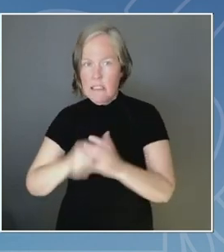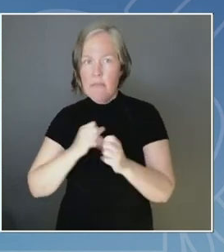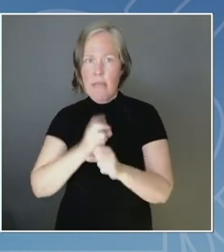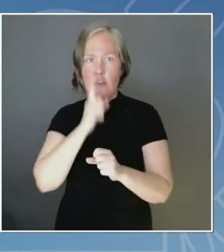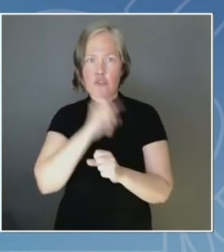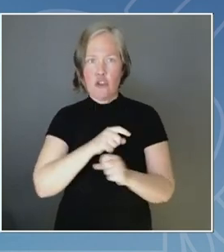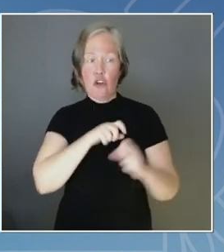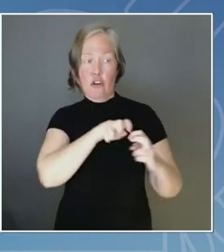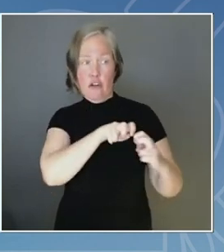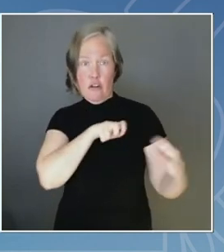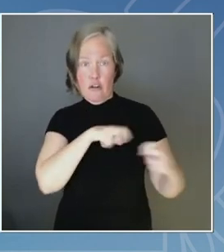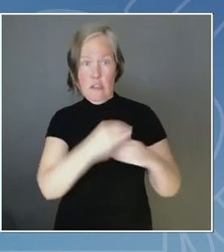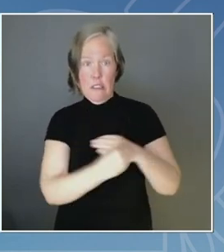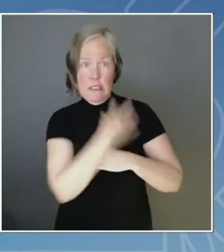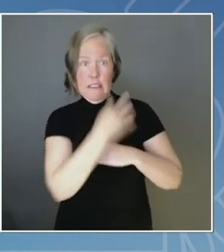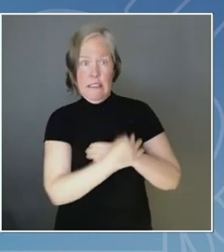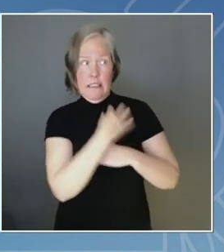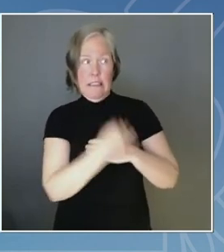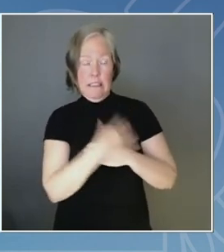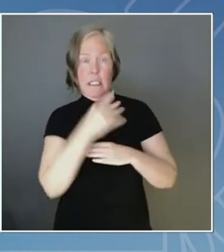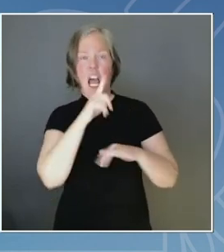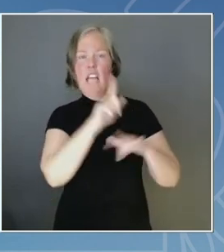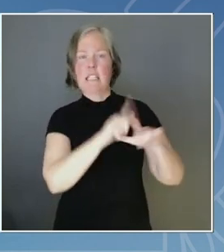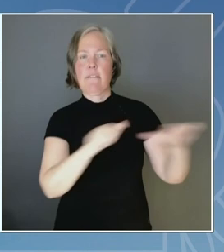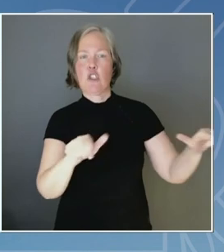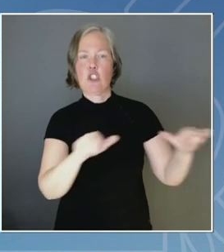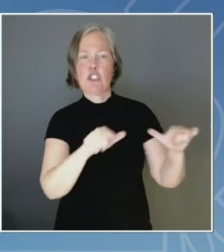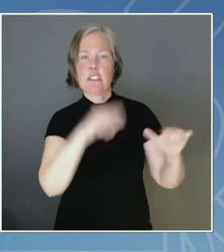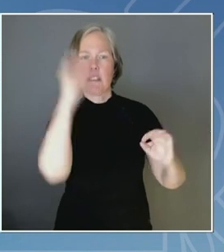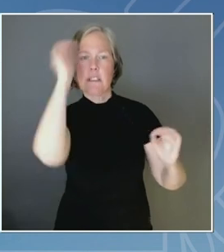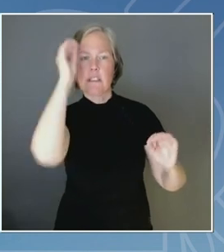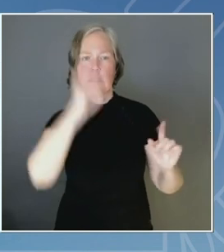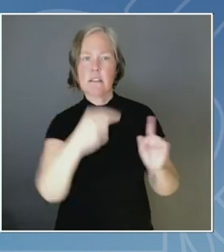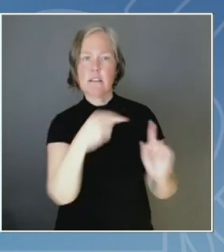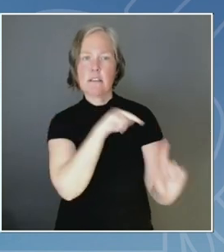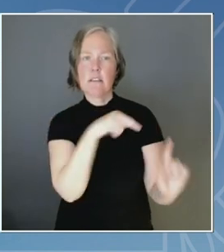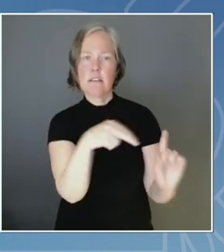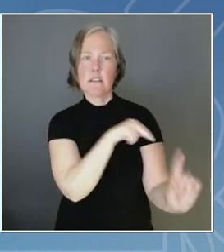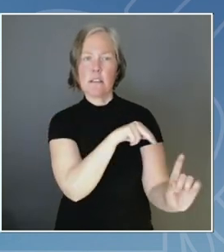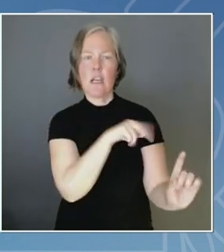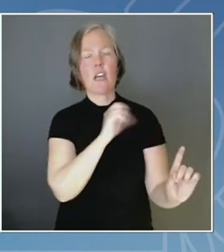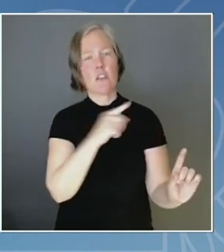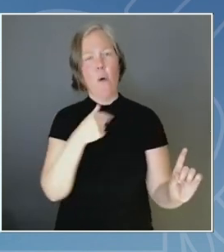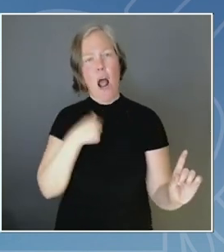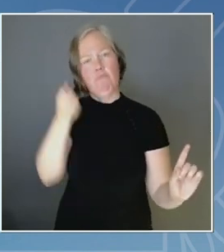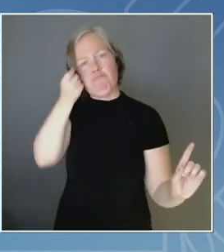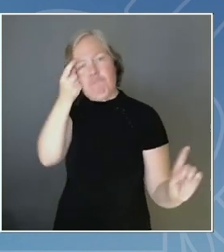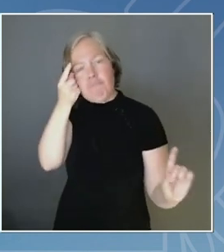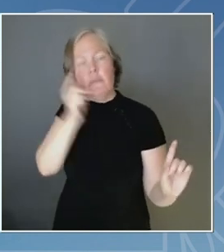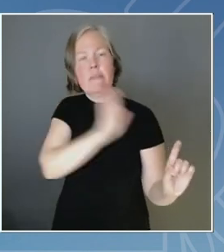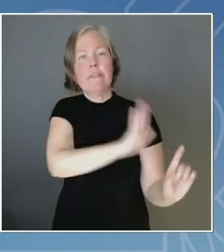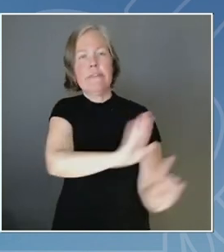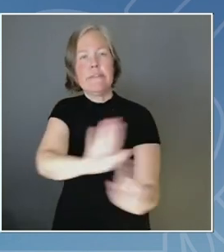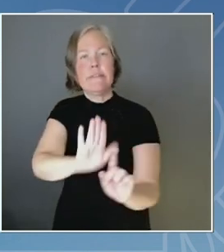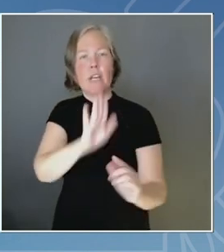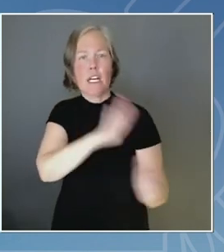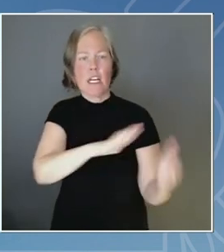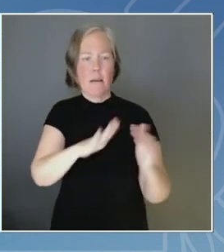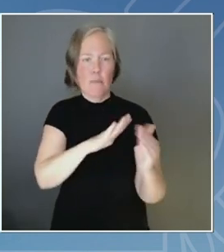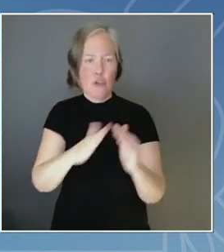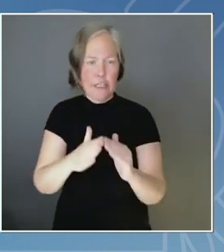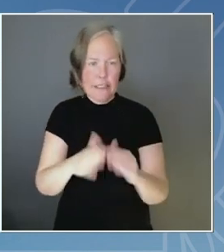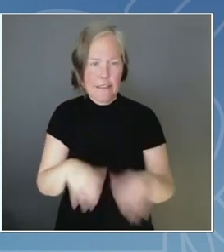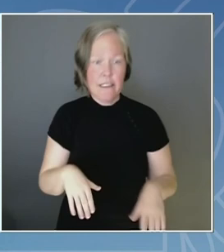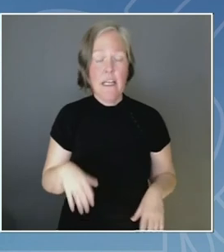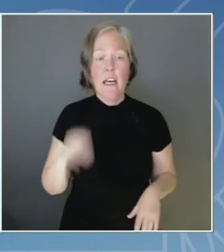board that they can give me feedback beside the community. And to make things worse, what I did is, well, what we did, not